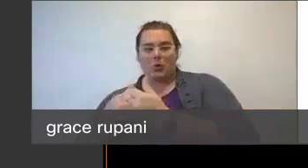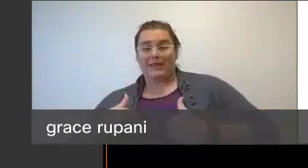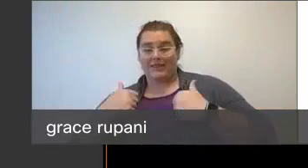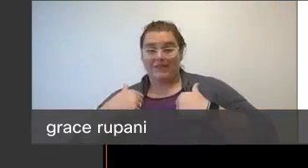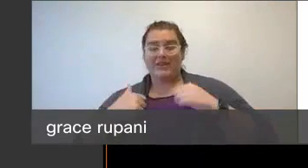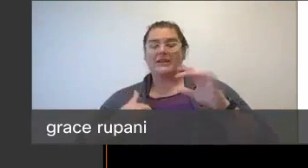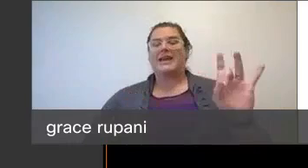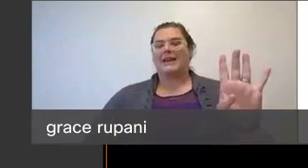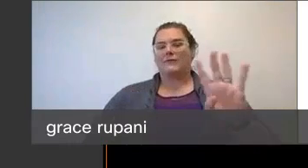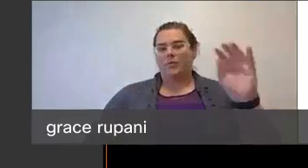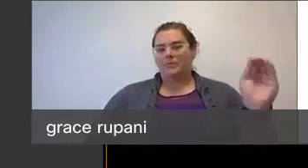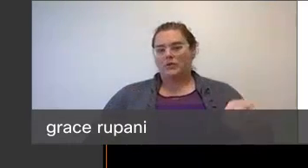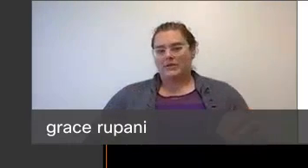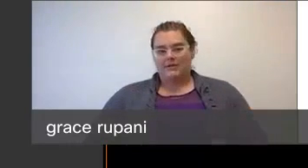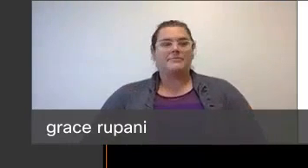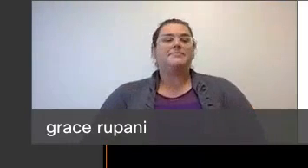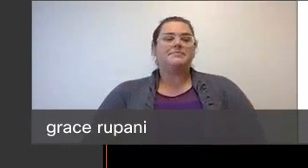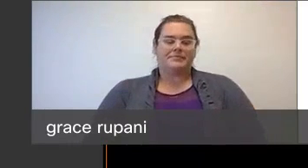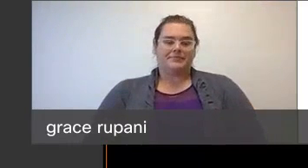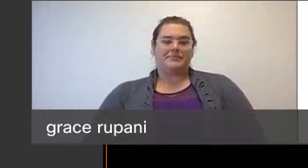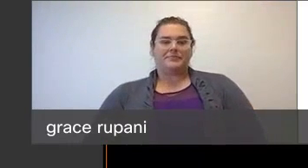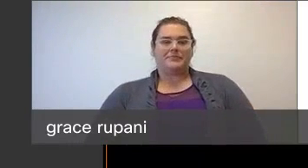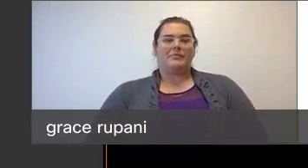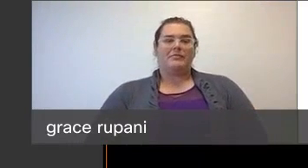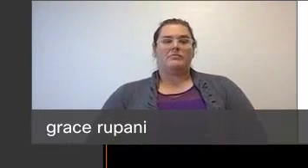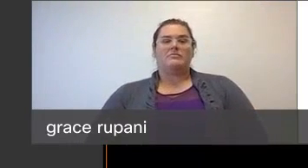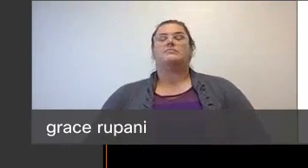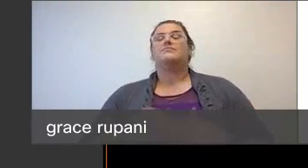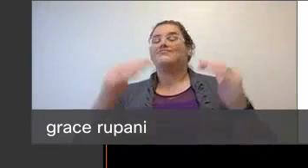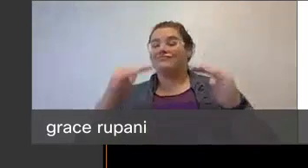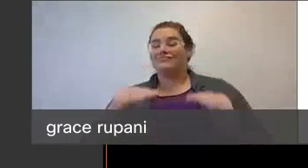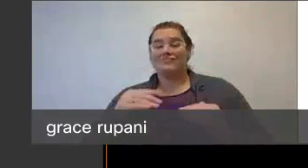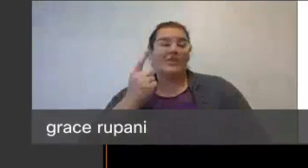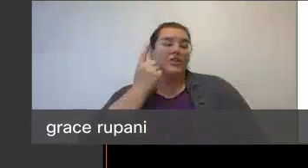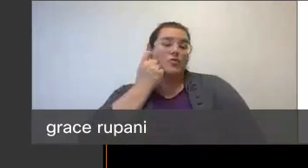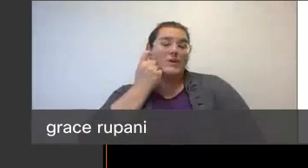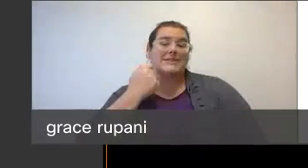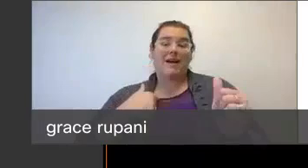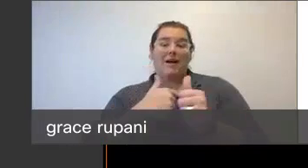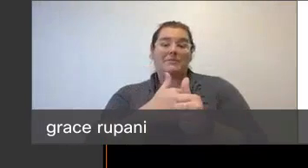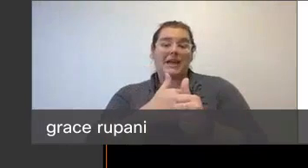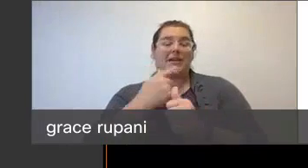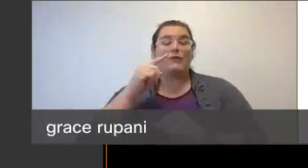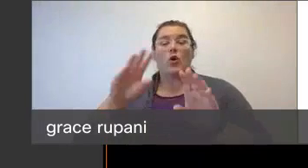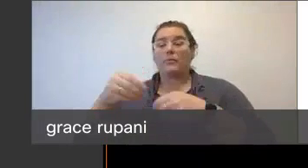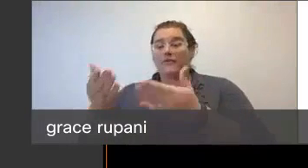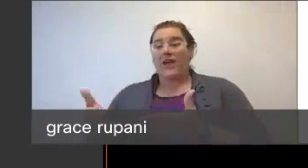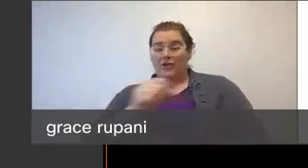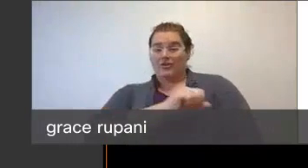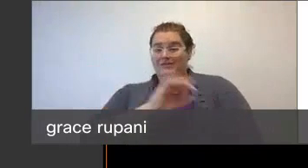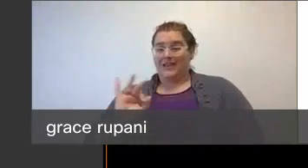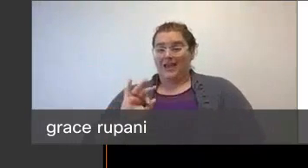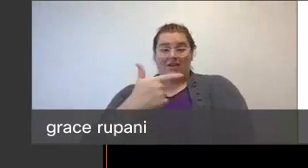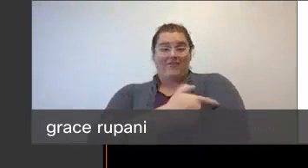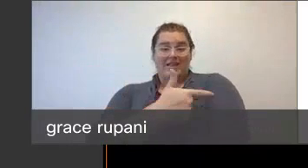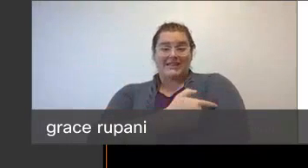supported living is at 84%. The most recent update for staff that we